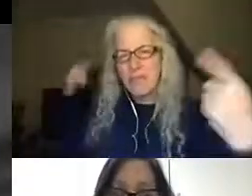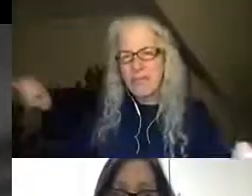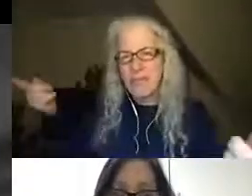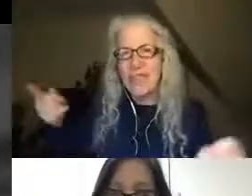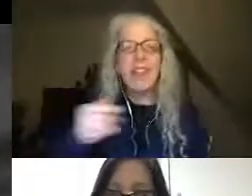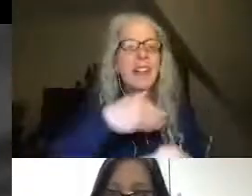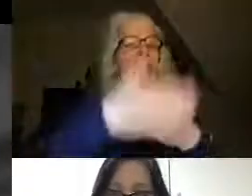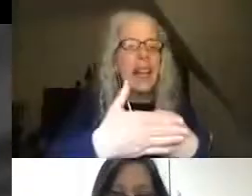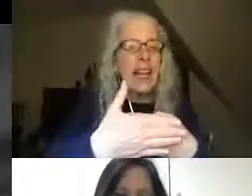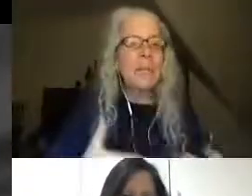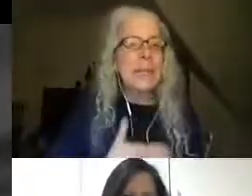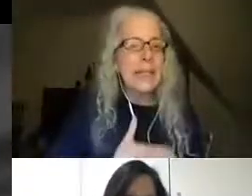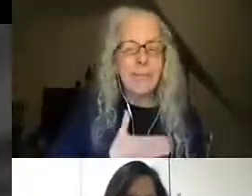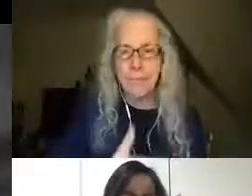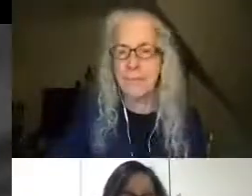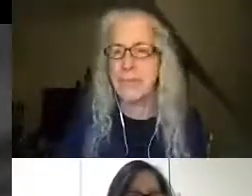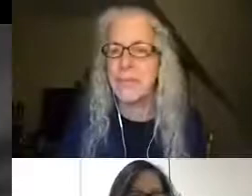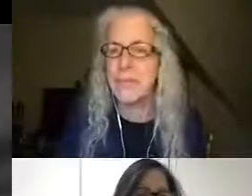next slide.